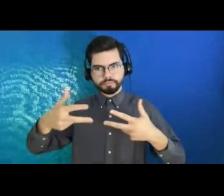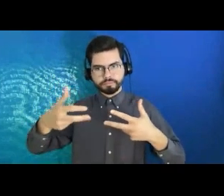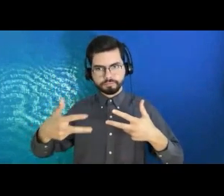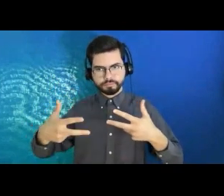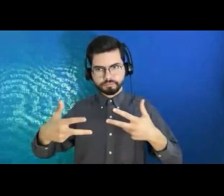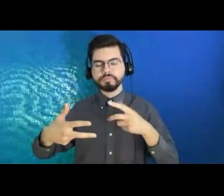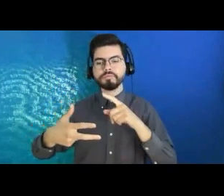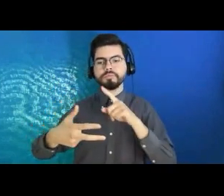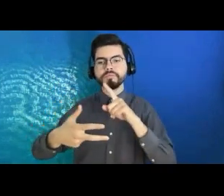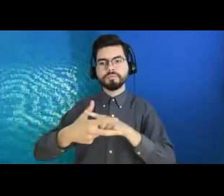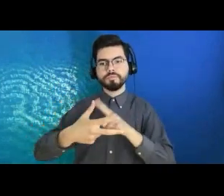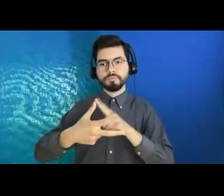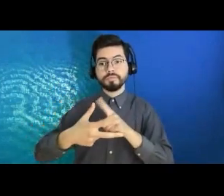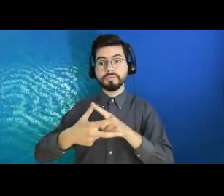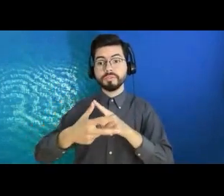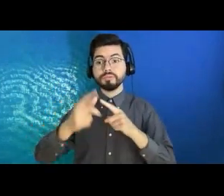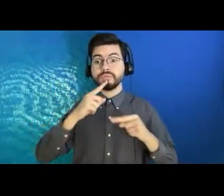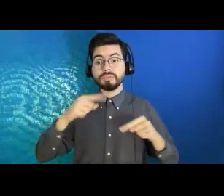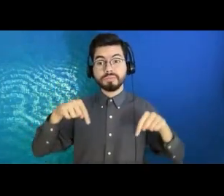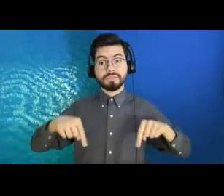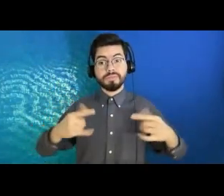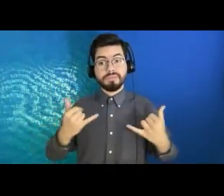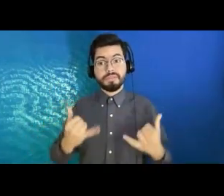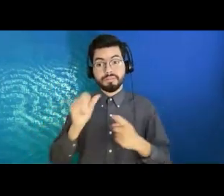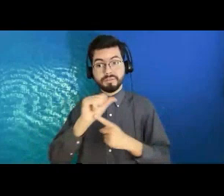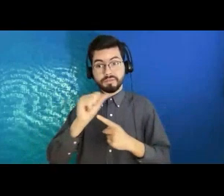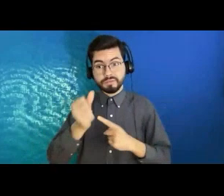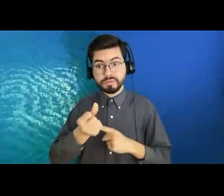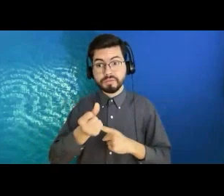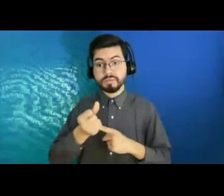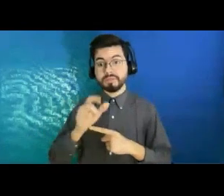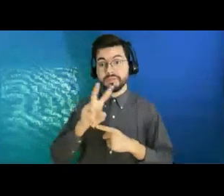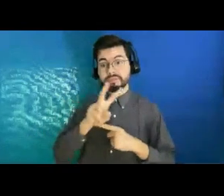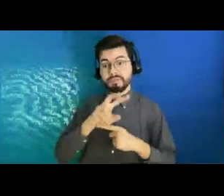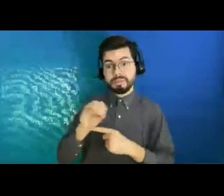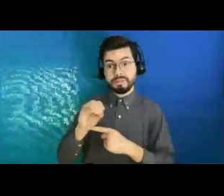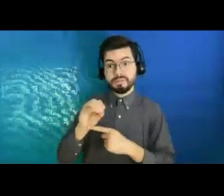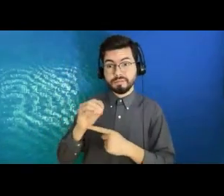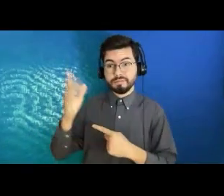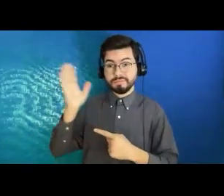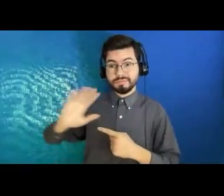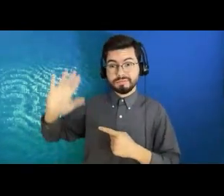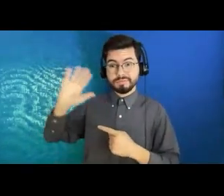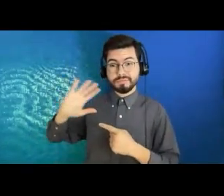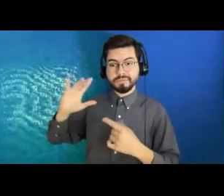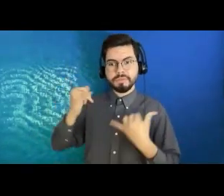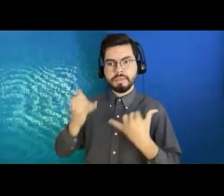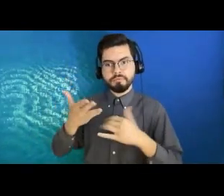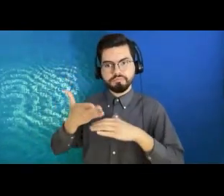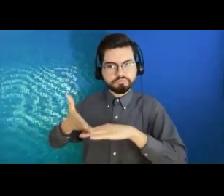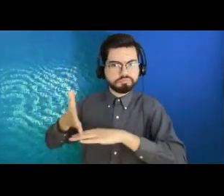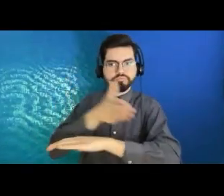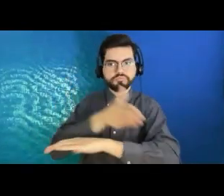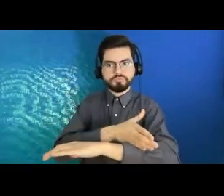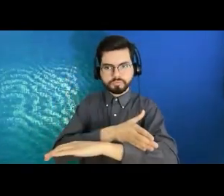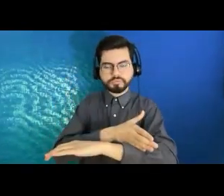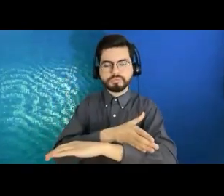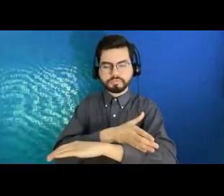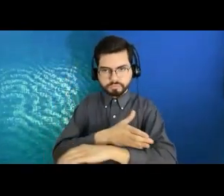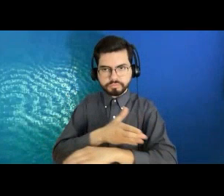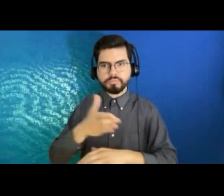forward massively from 2000. They continue to provide